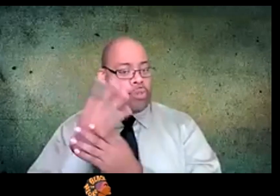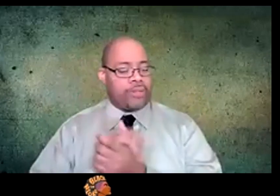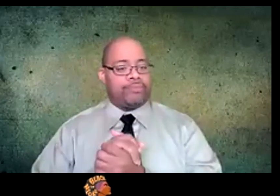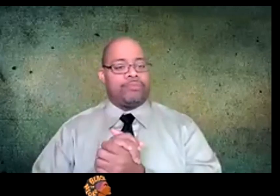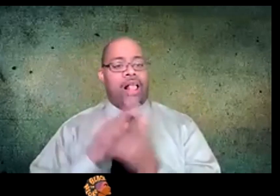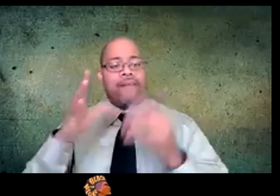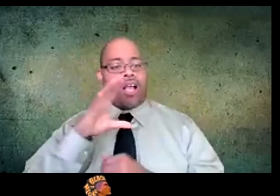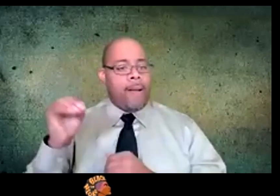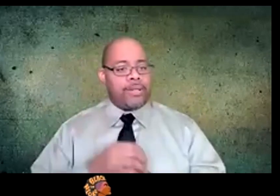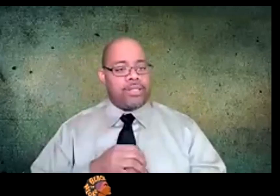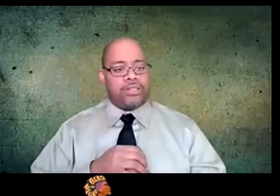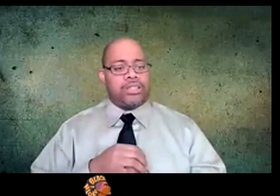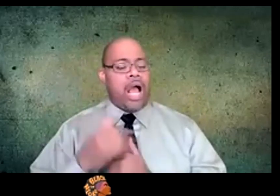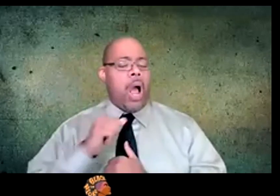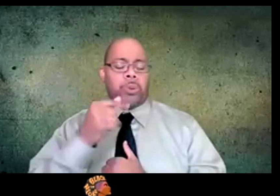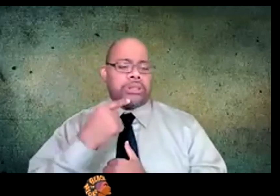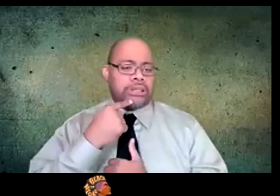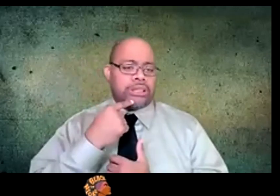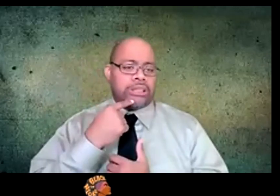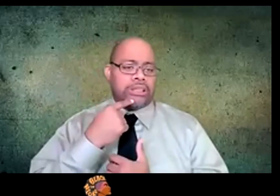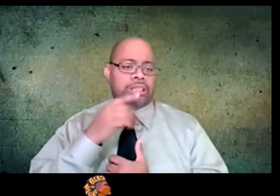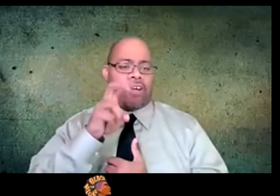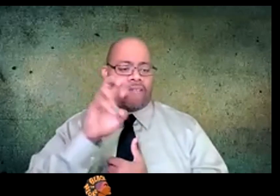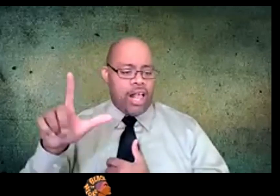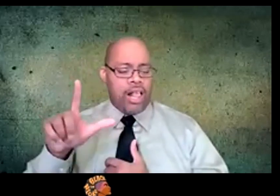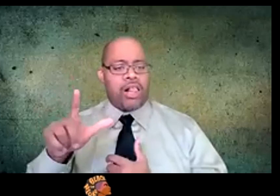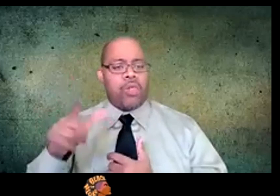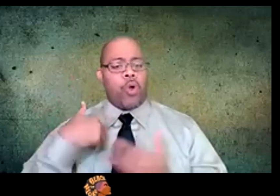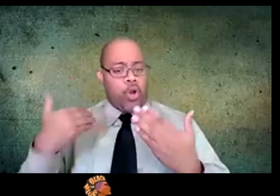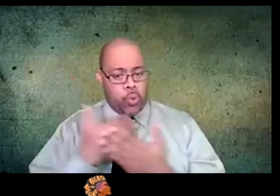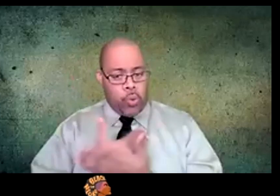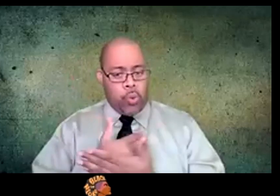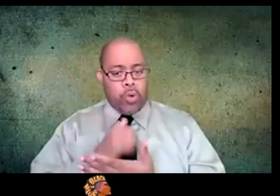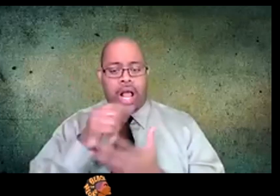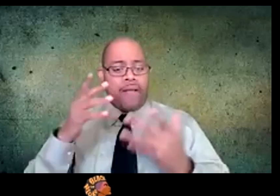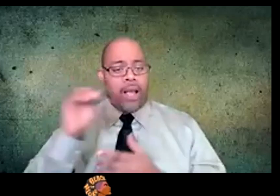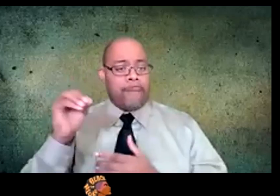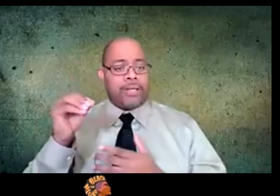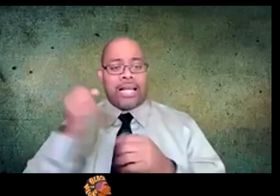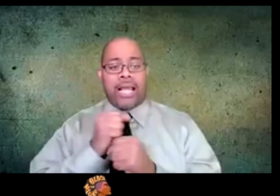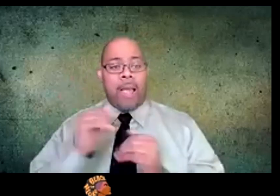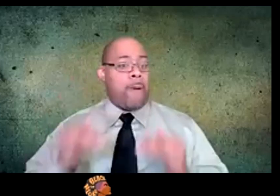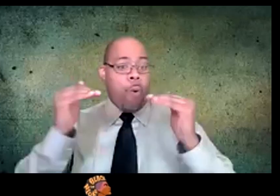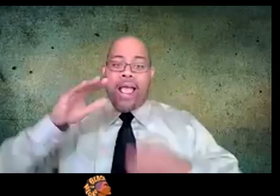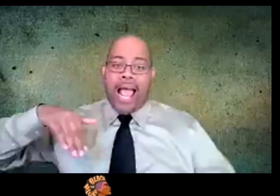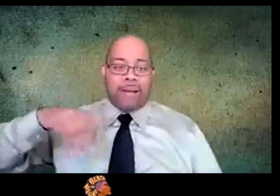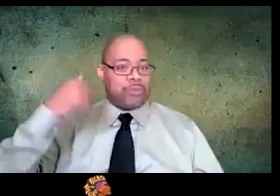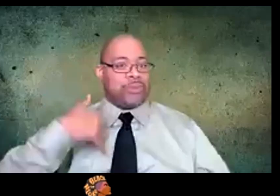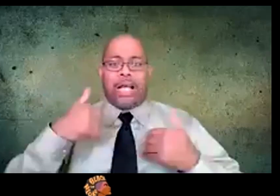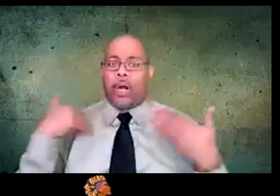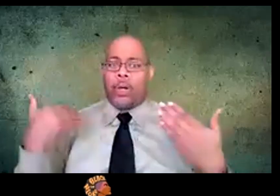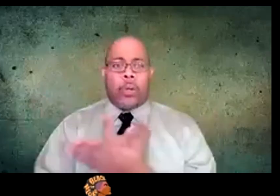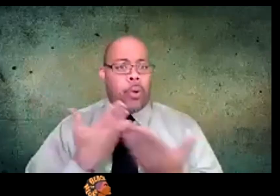of companies, and I wouldn't say Cerevel, again, we're new. Not a lot of folks are even getting promoted yet because we're so